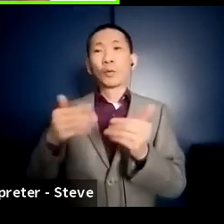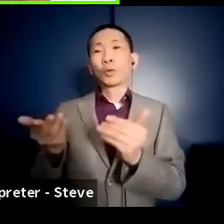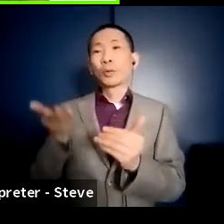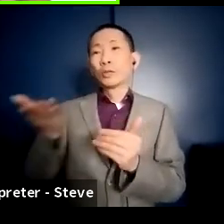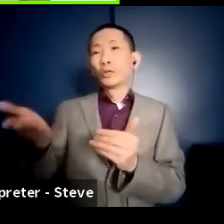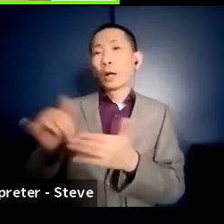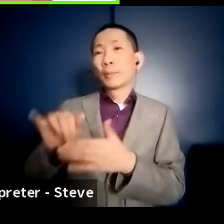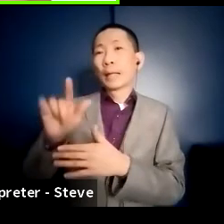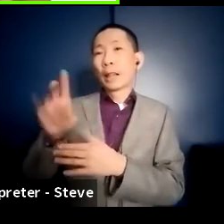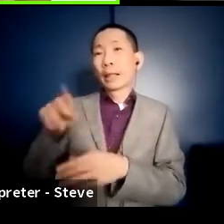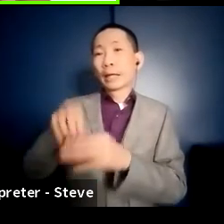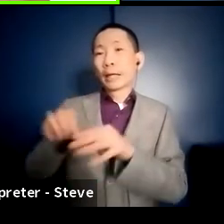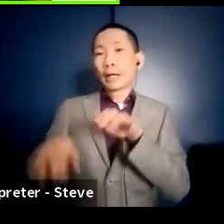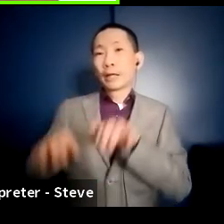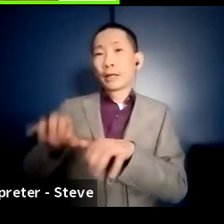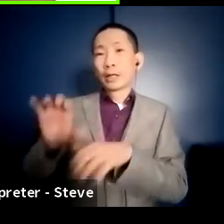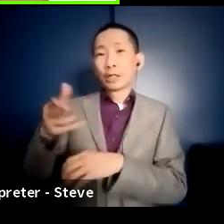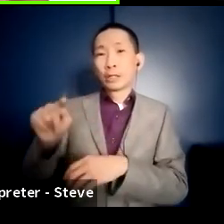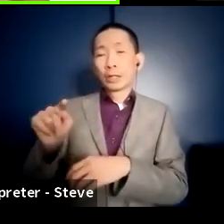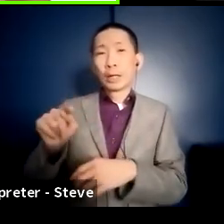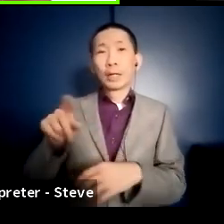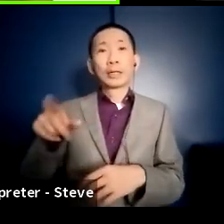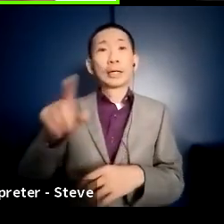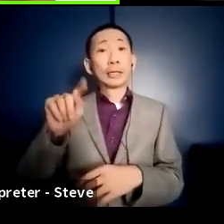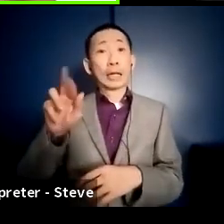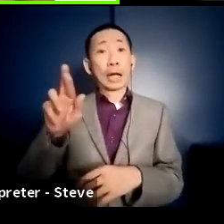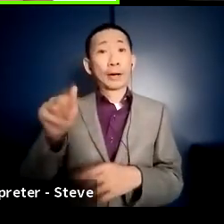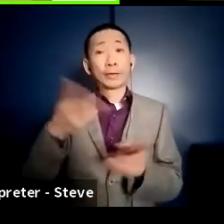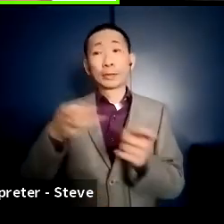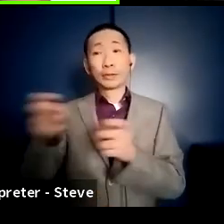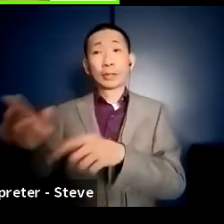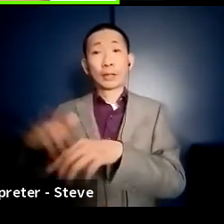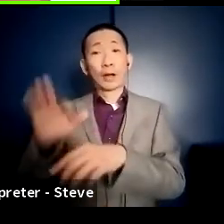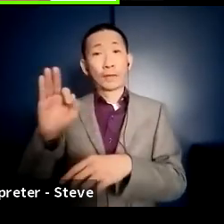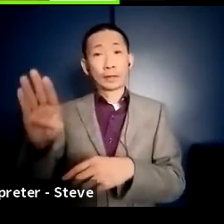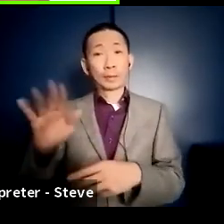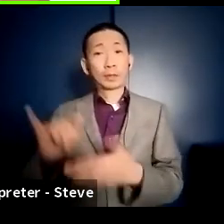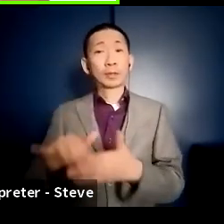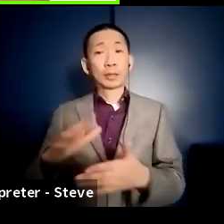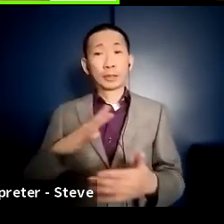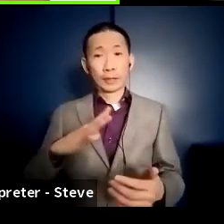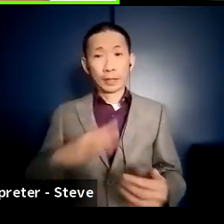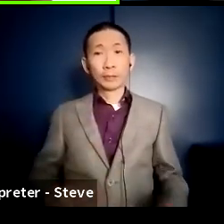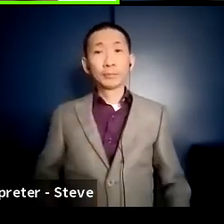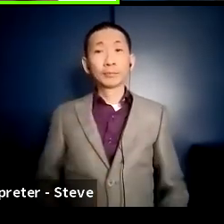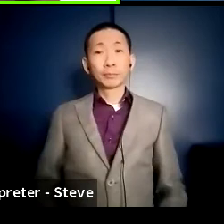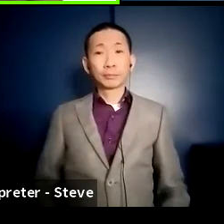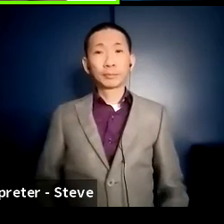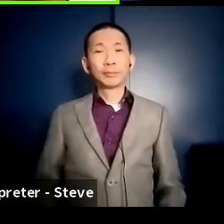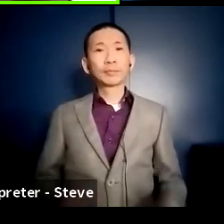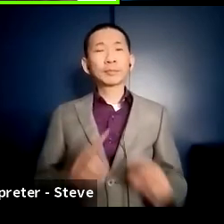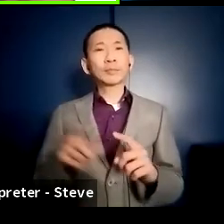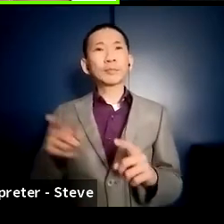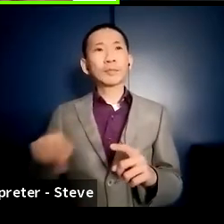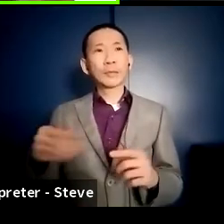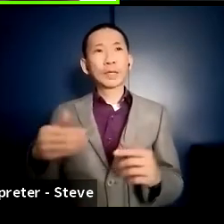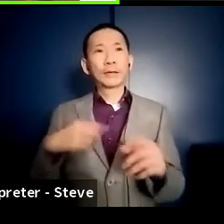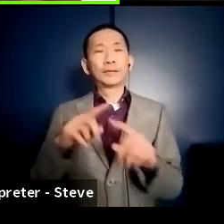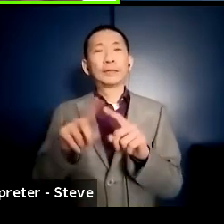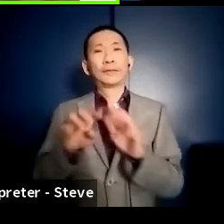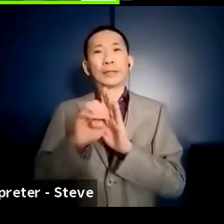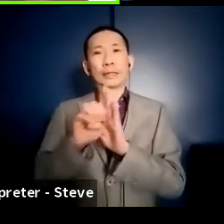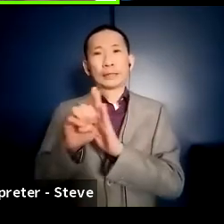in the chat. And Tara, if you wanna drop that on Facebook as well, that's totally fine. But they're just sort of different examples